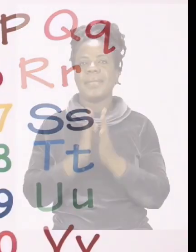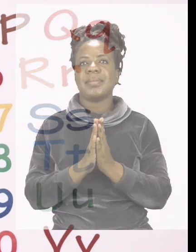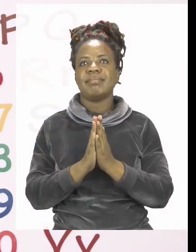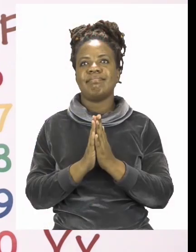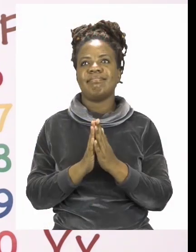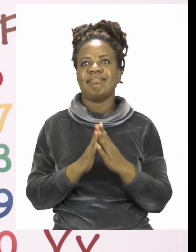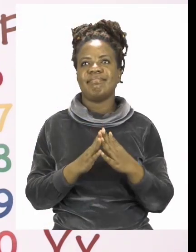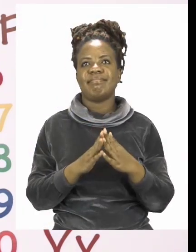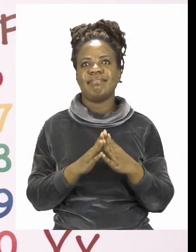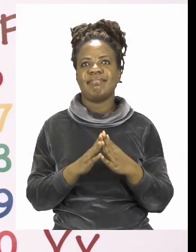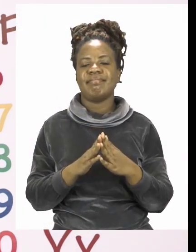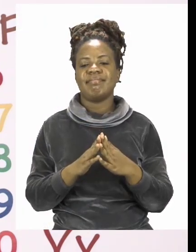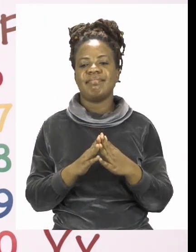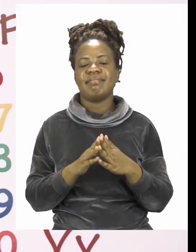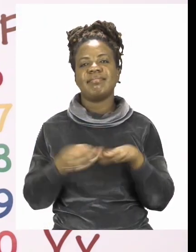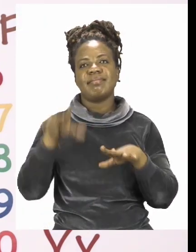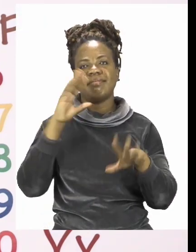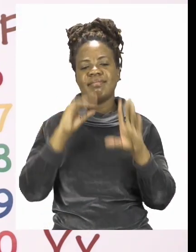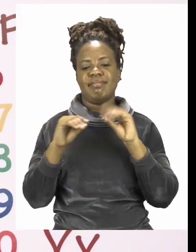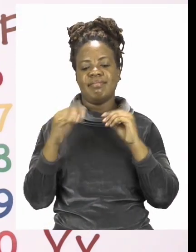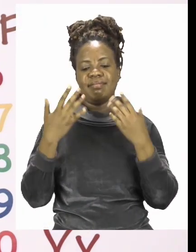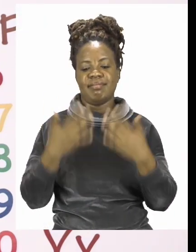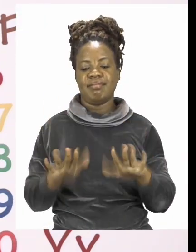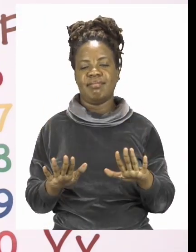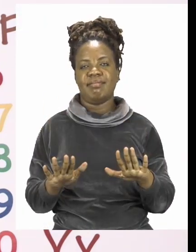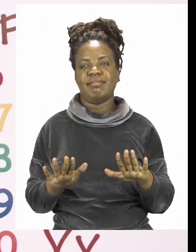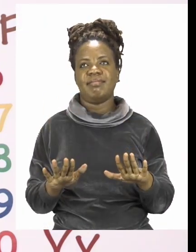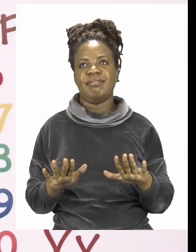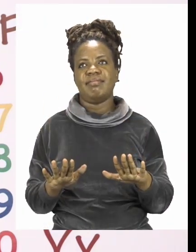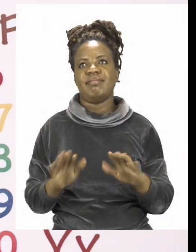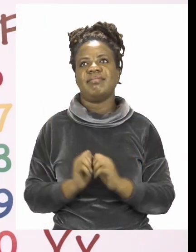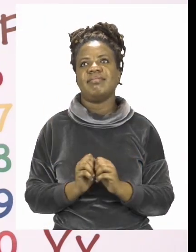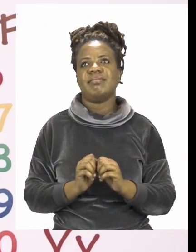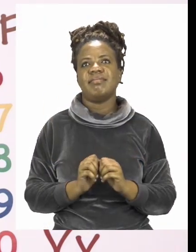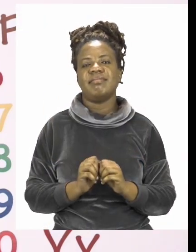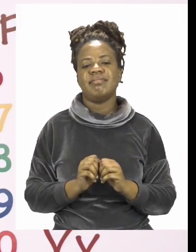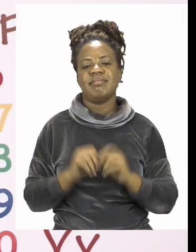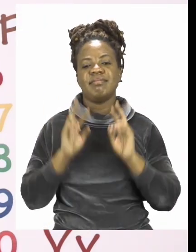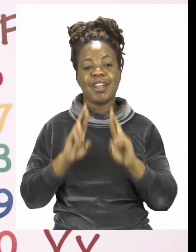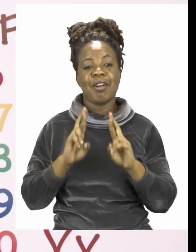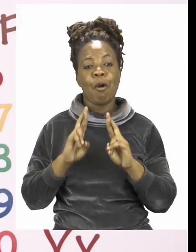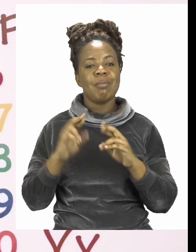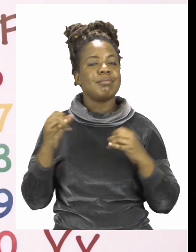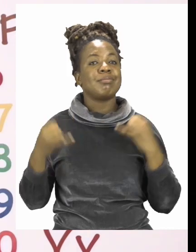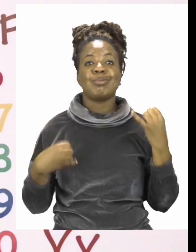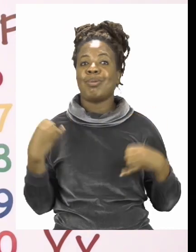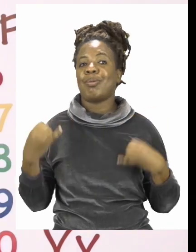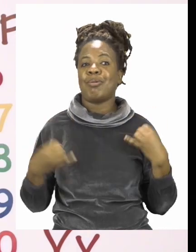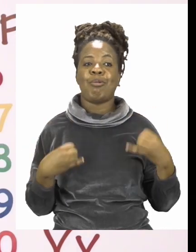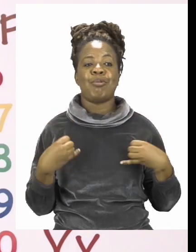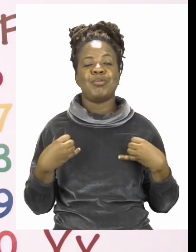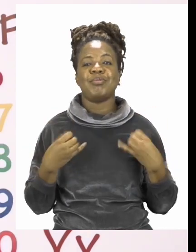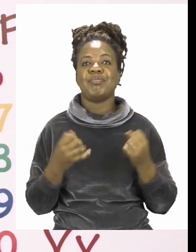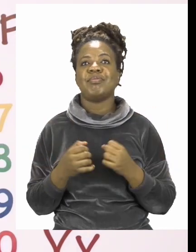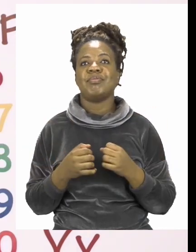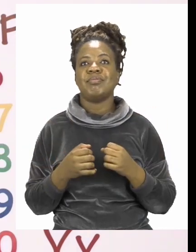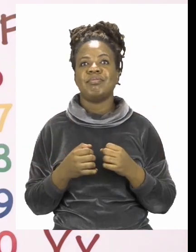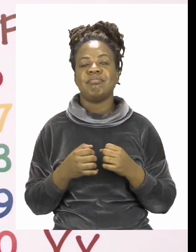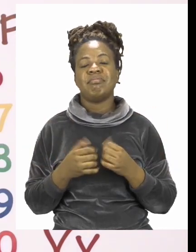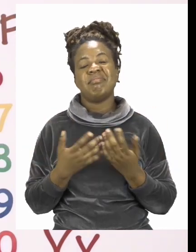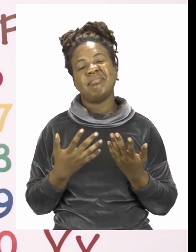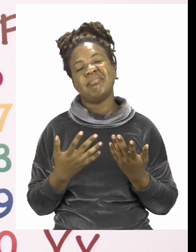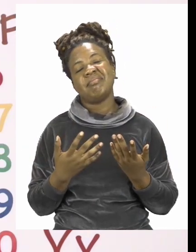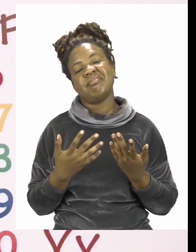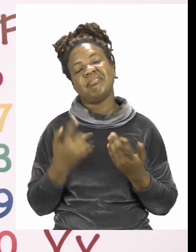Boys and girls, we have now come to the end of our lesson, and I hope you had fun. Remember, if you're not sure what